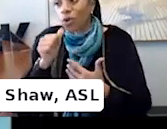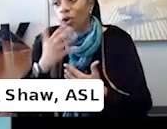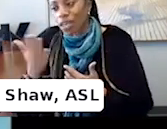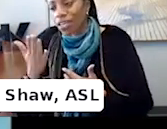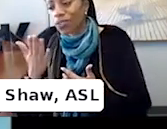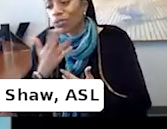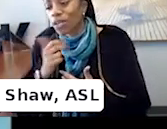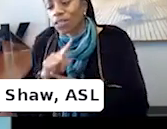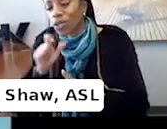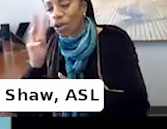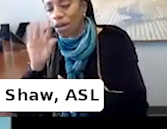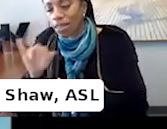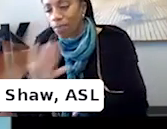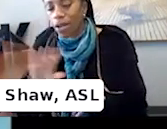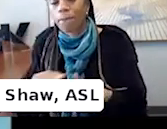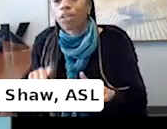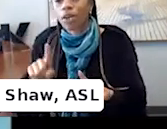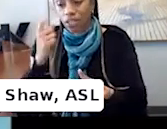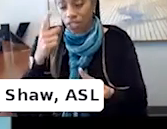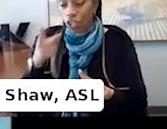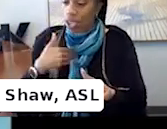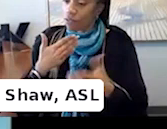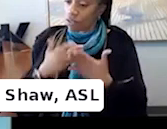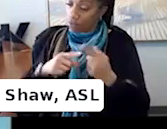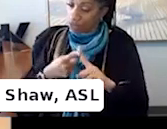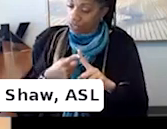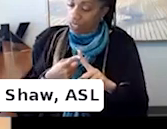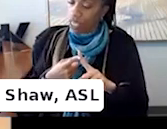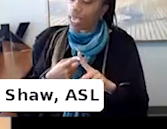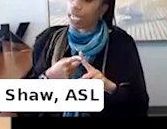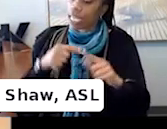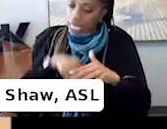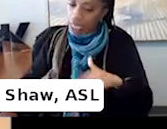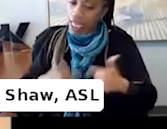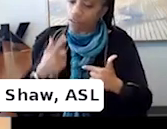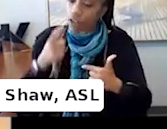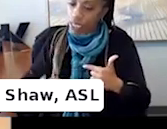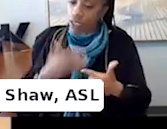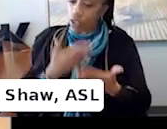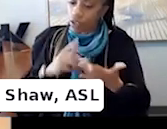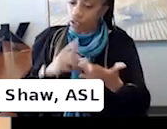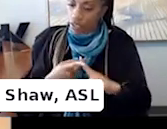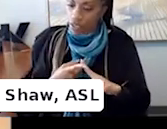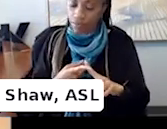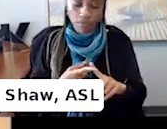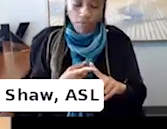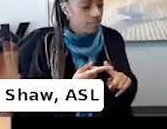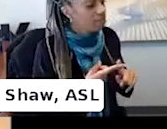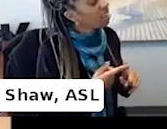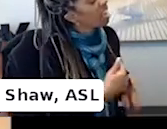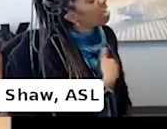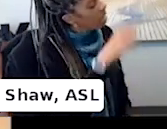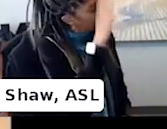that you have a few very good friends, and really that's what you need in life. Did I turn out to be the son you wanted when I